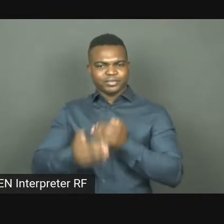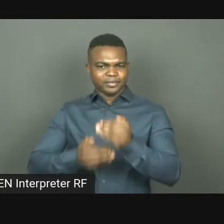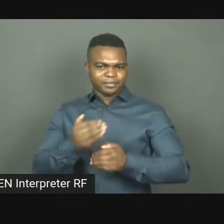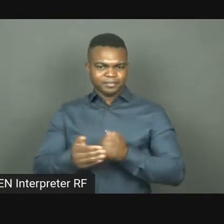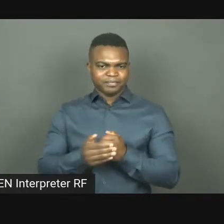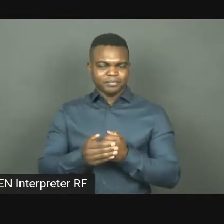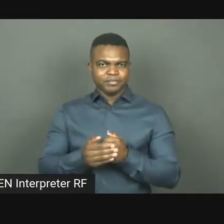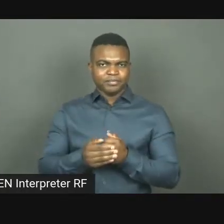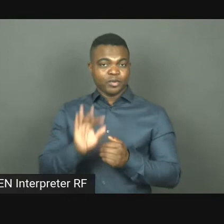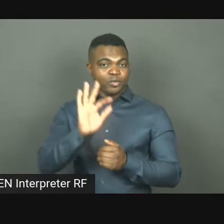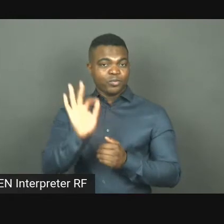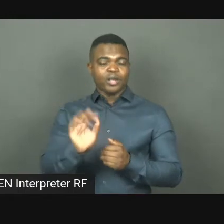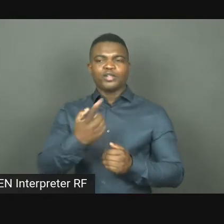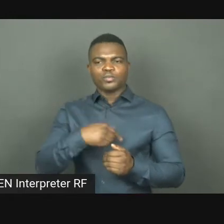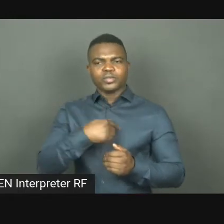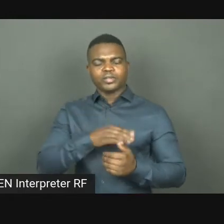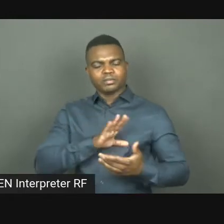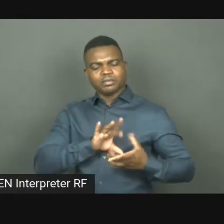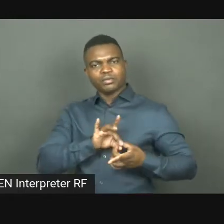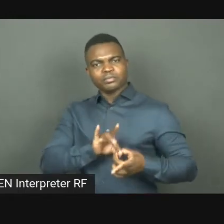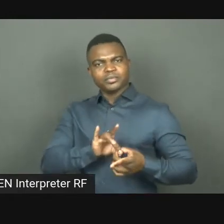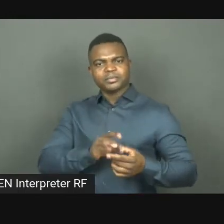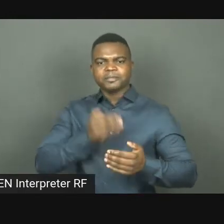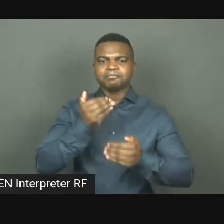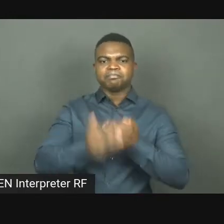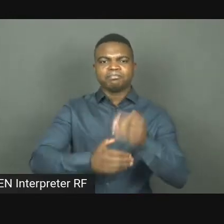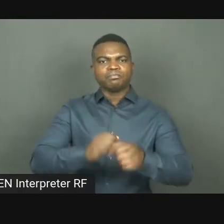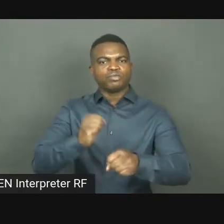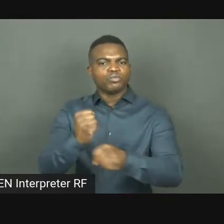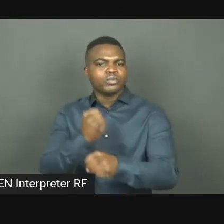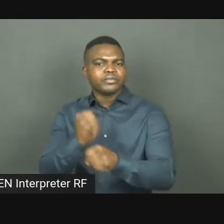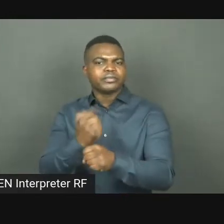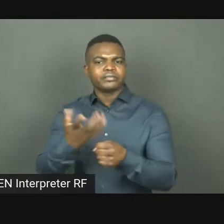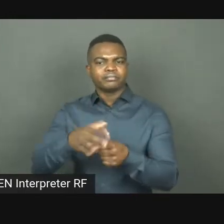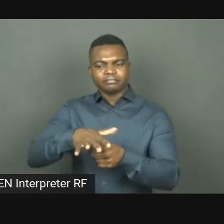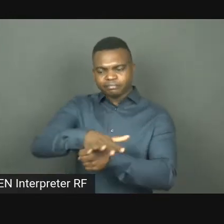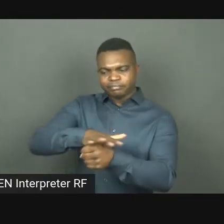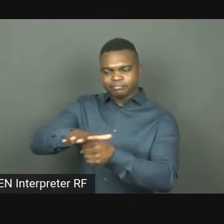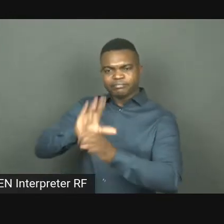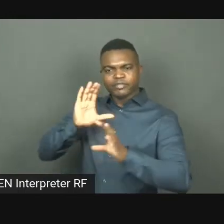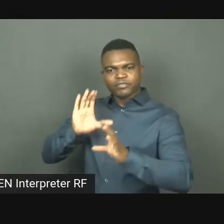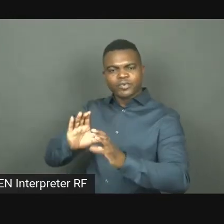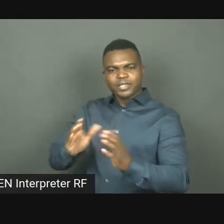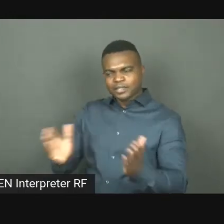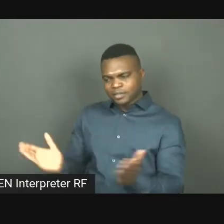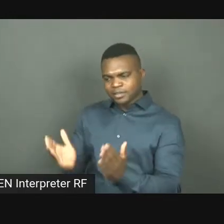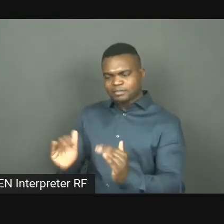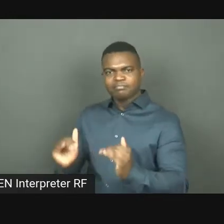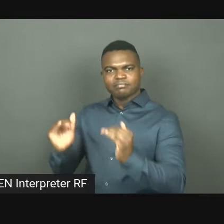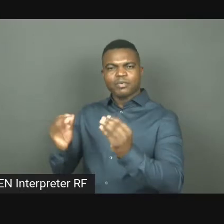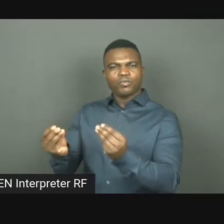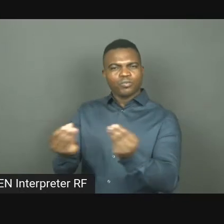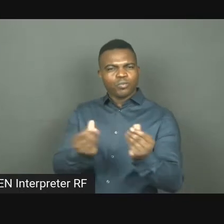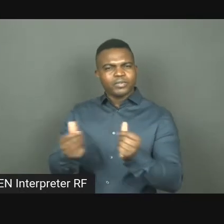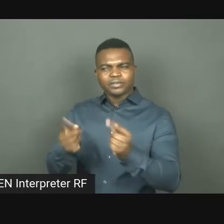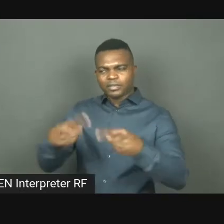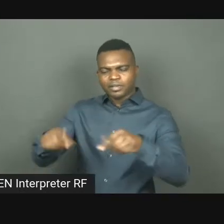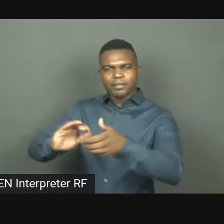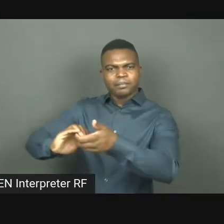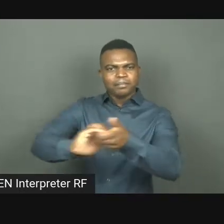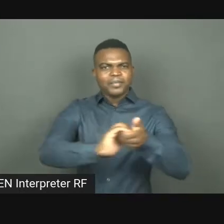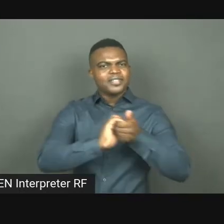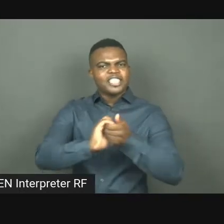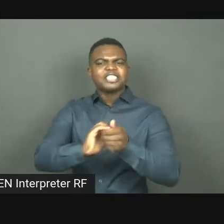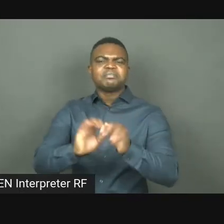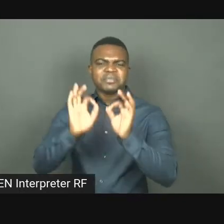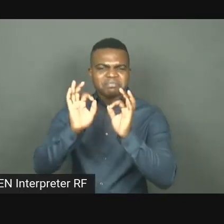moment. A lot more national and local NGOs are already at the forefront of taking on leadership challenge, and we are